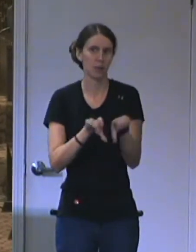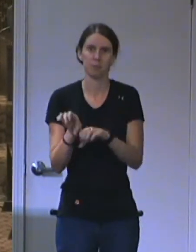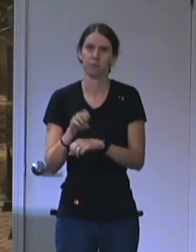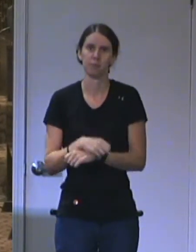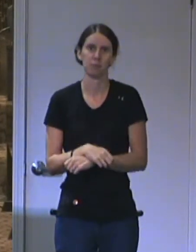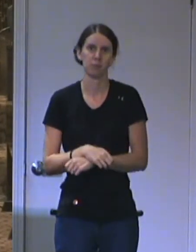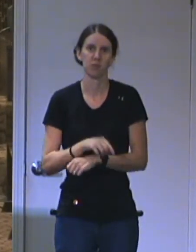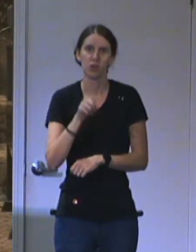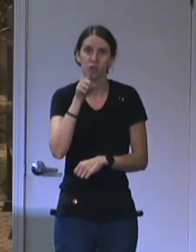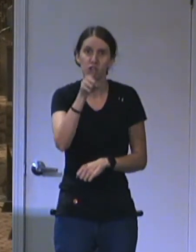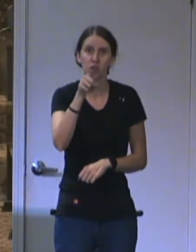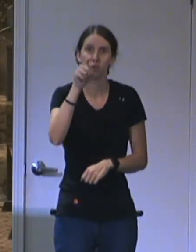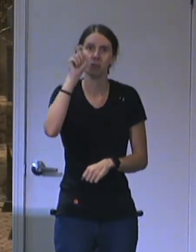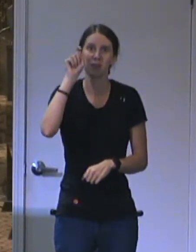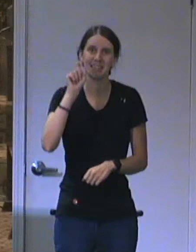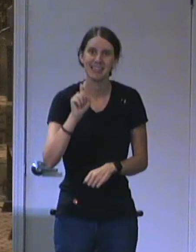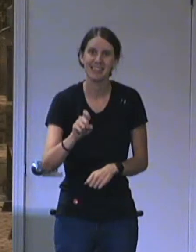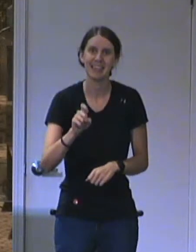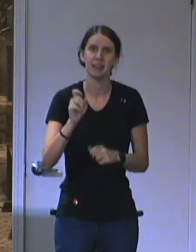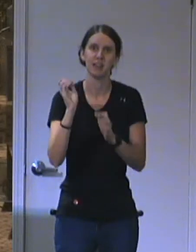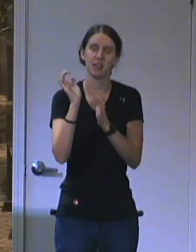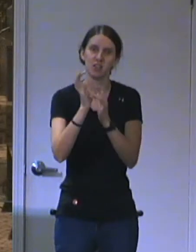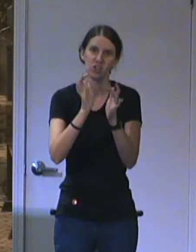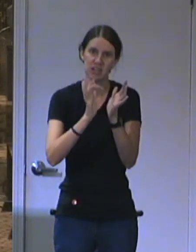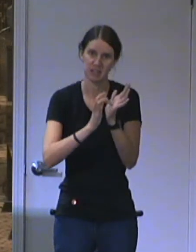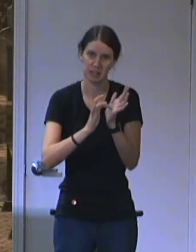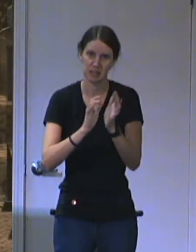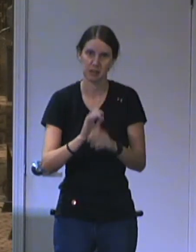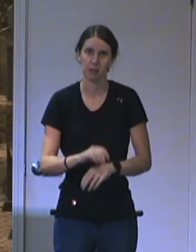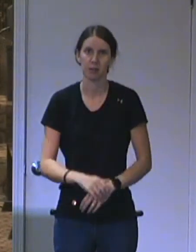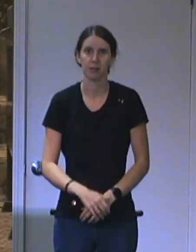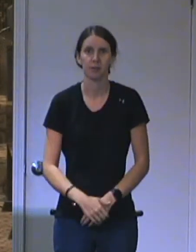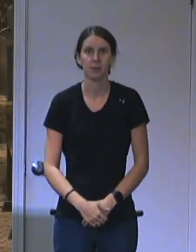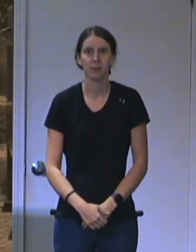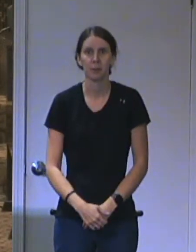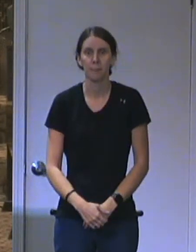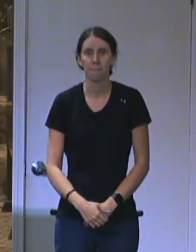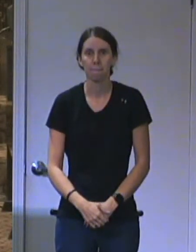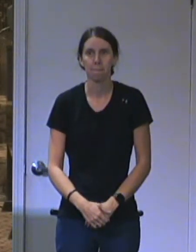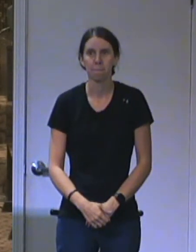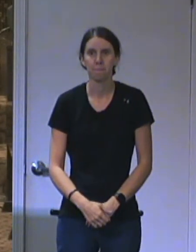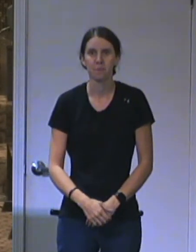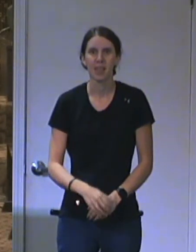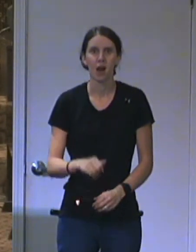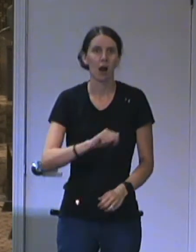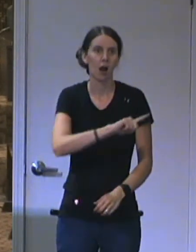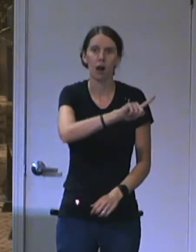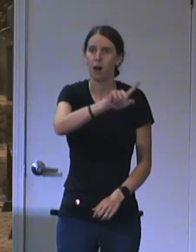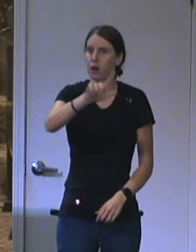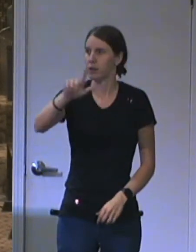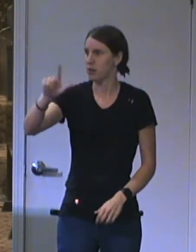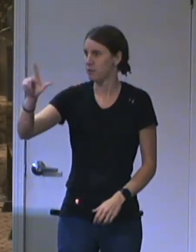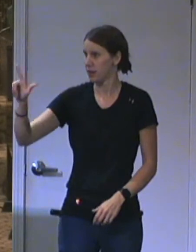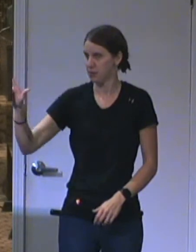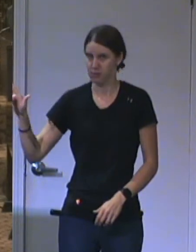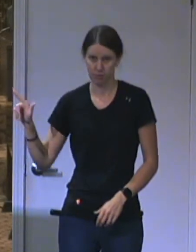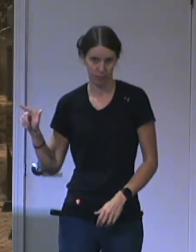You need Jesus. every one of